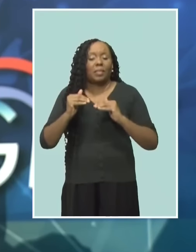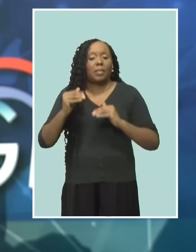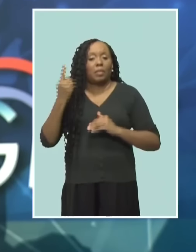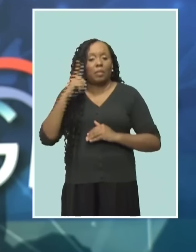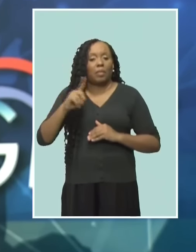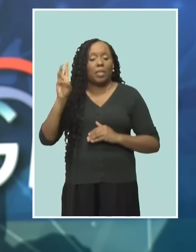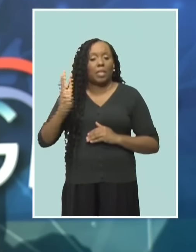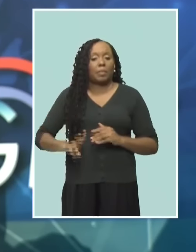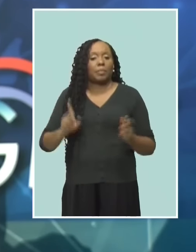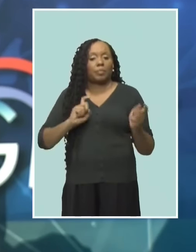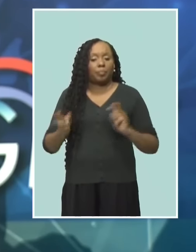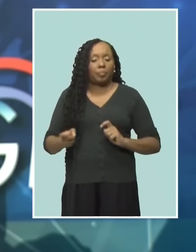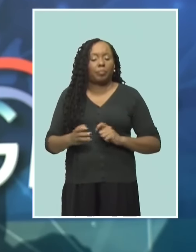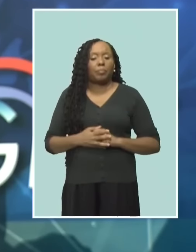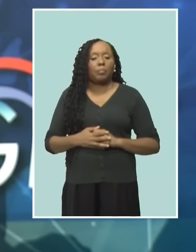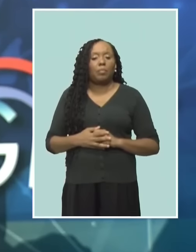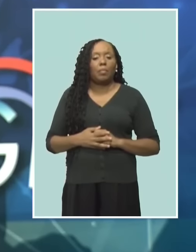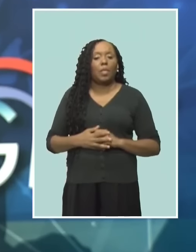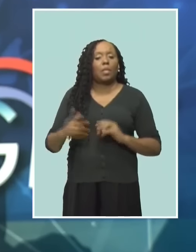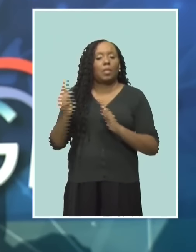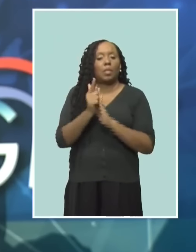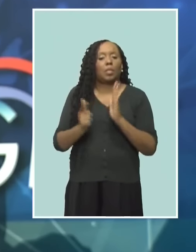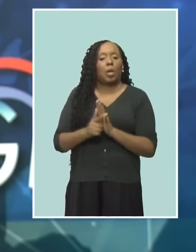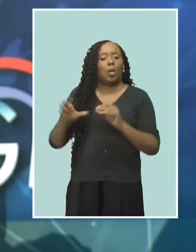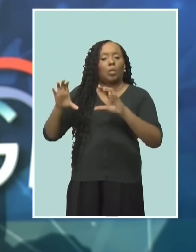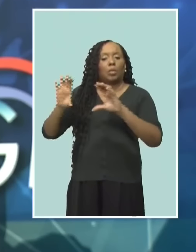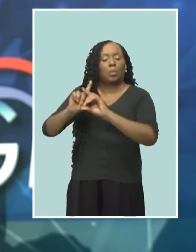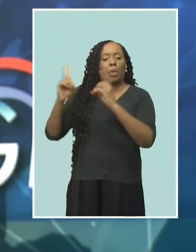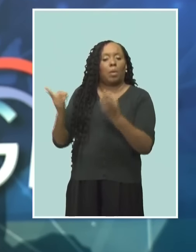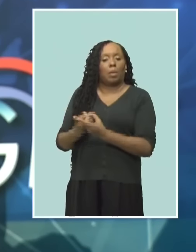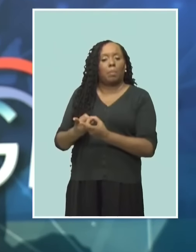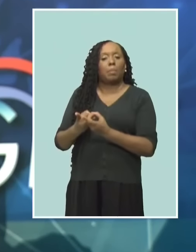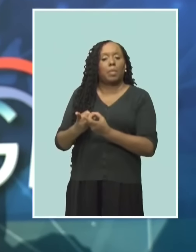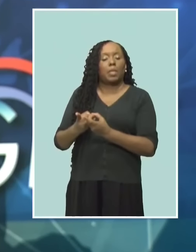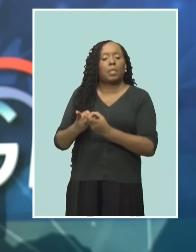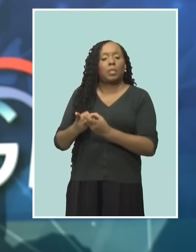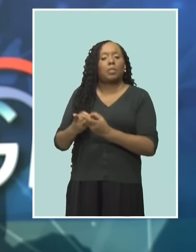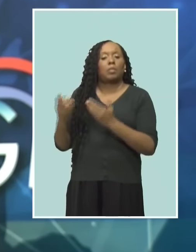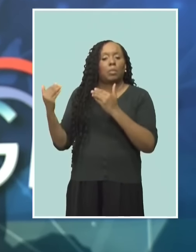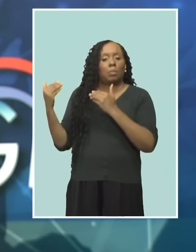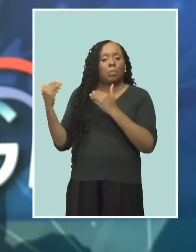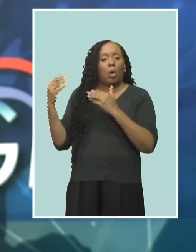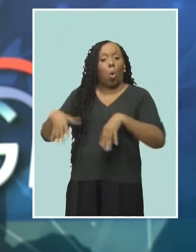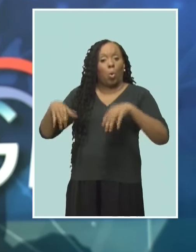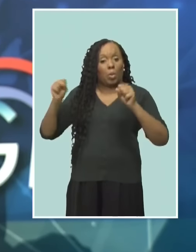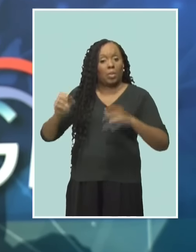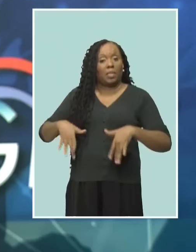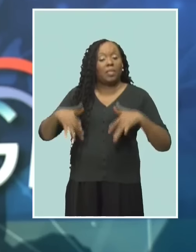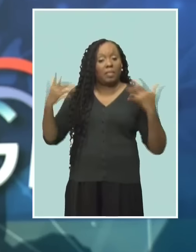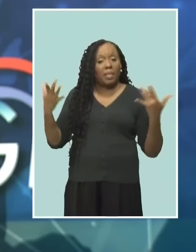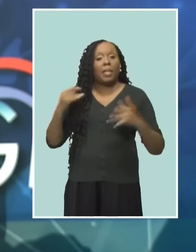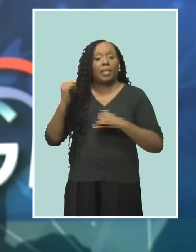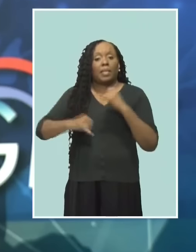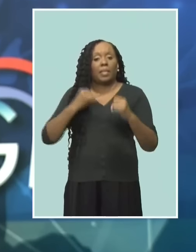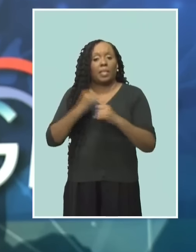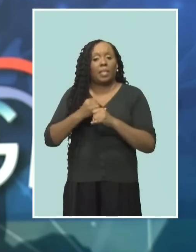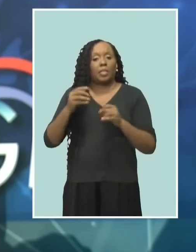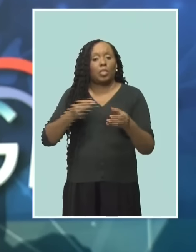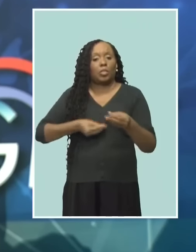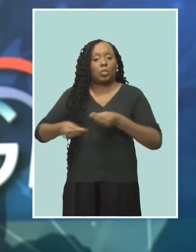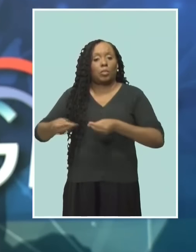is hosted by the Faculty of Law at Cayfield and the Sridhar Rampal Center for International Trade Policy and Services, ahead